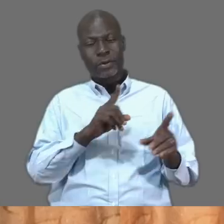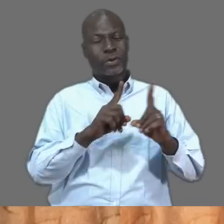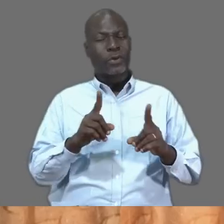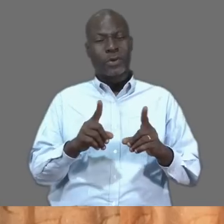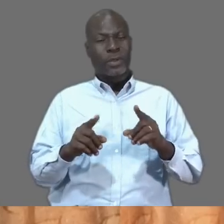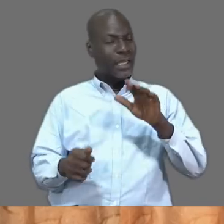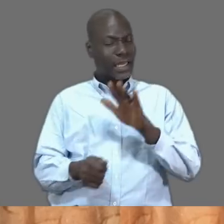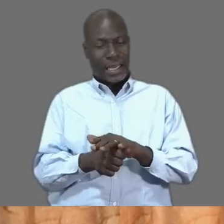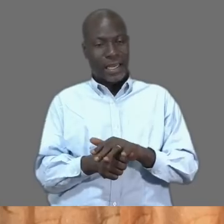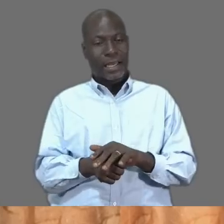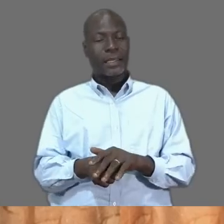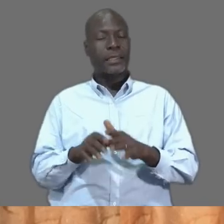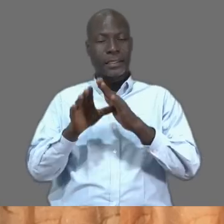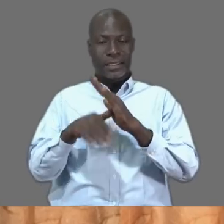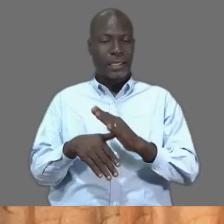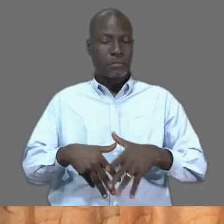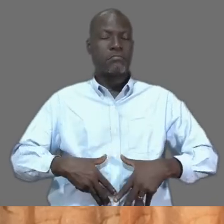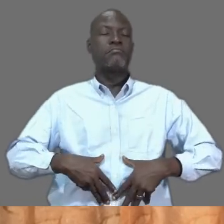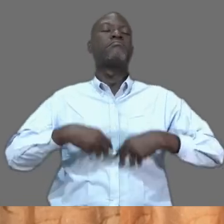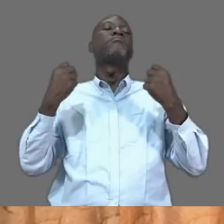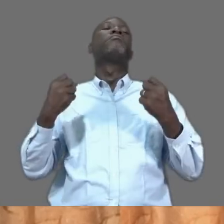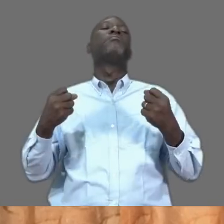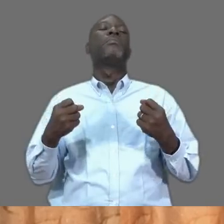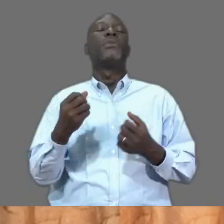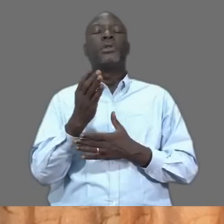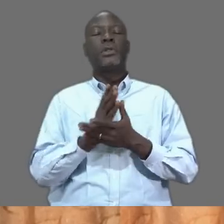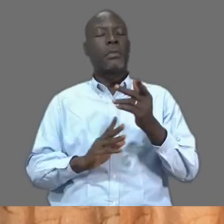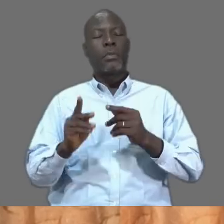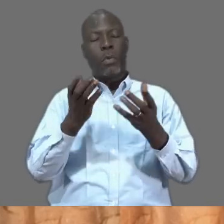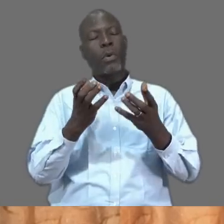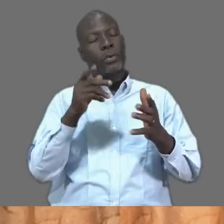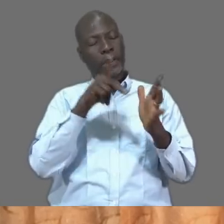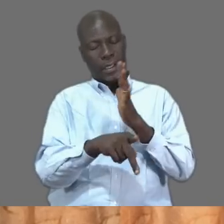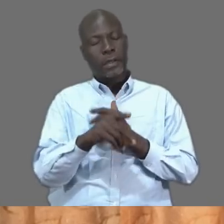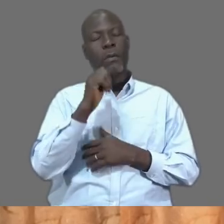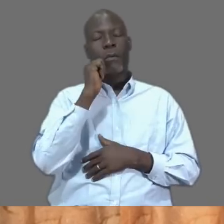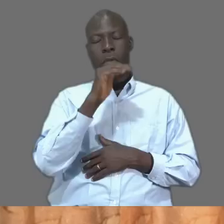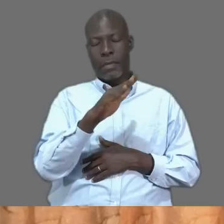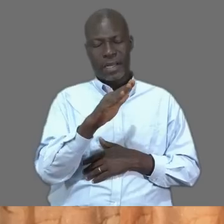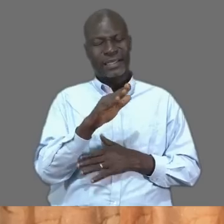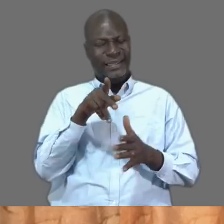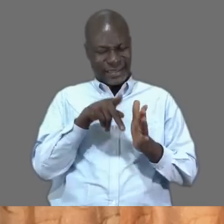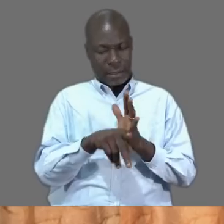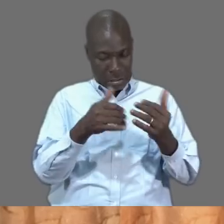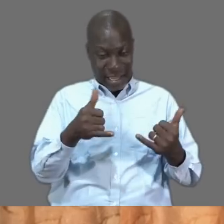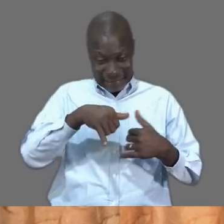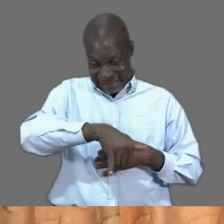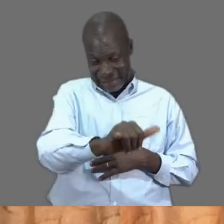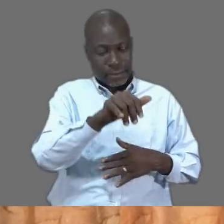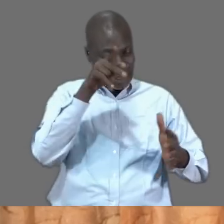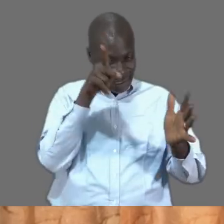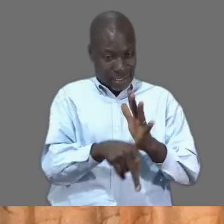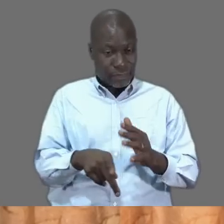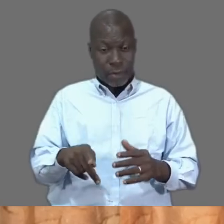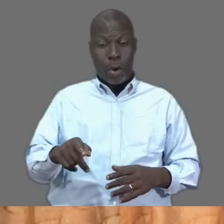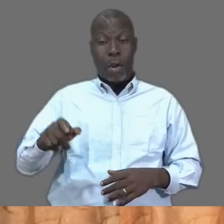bibia enye ewo na chise pa na ebinom epese okum ema no na omugusua ekunkum kope me se